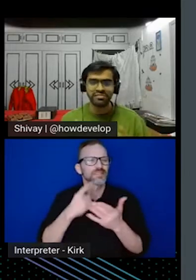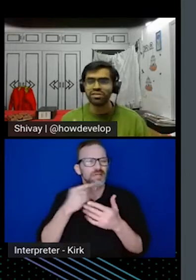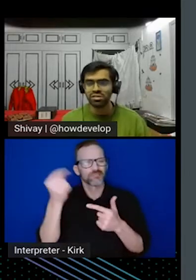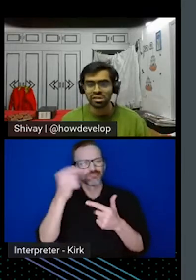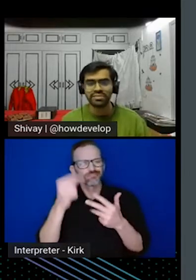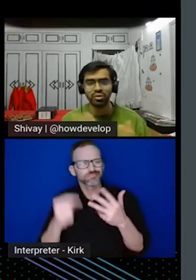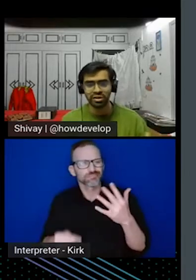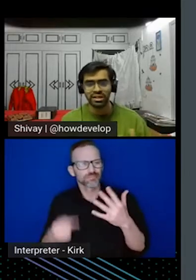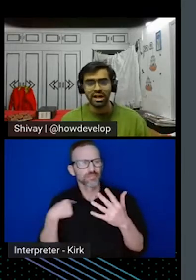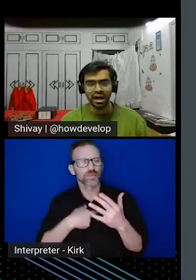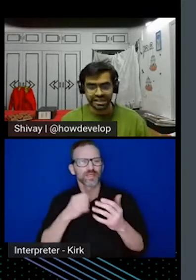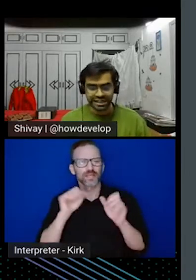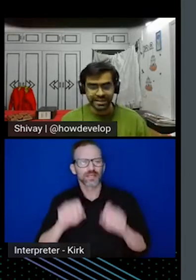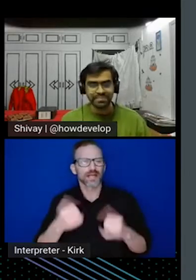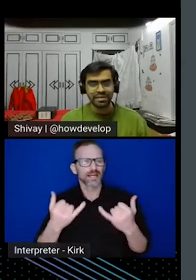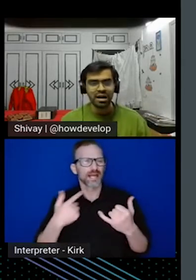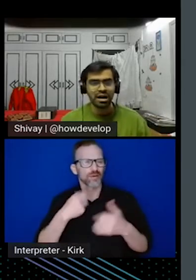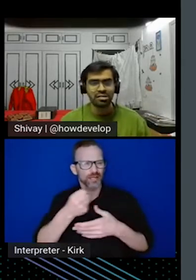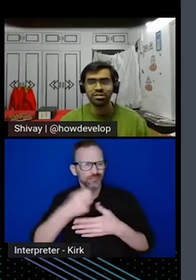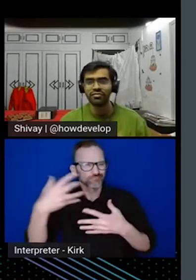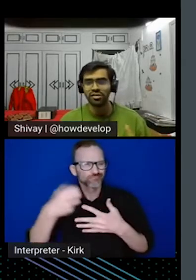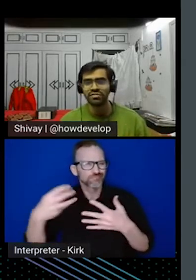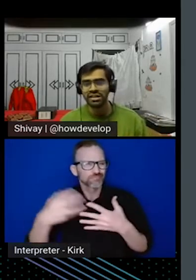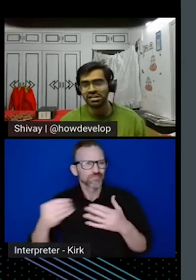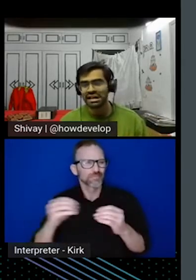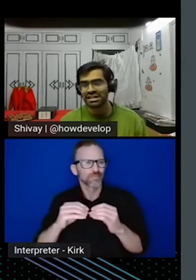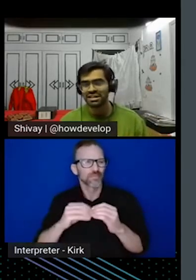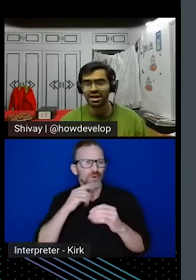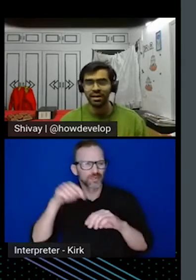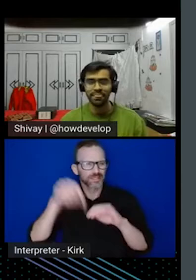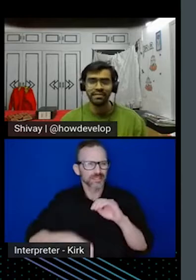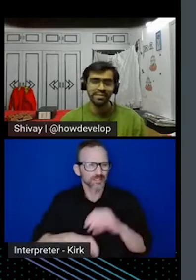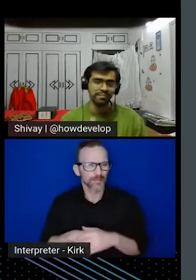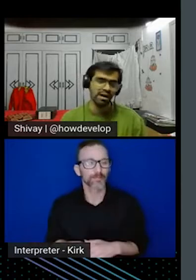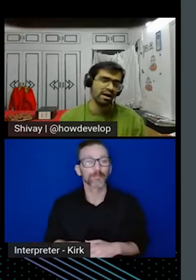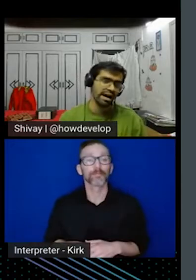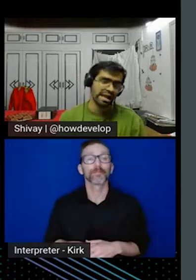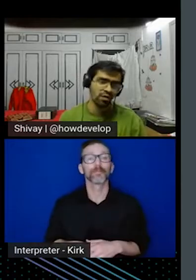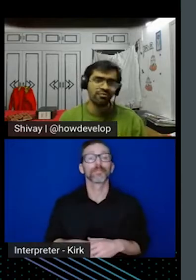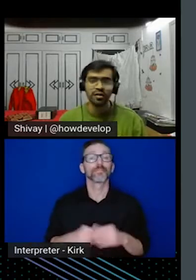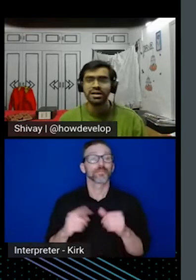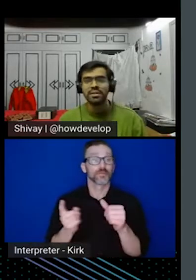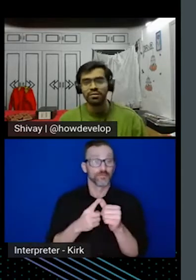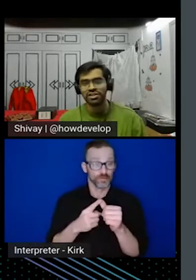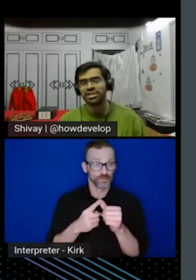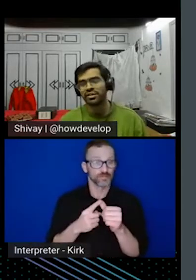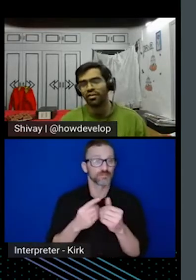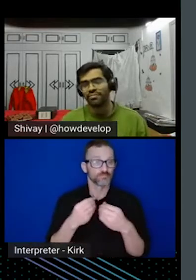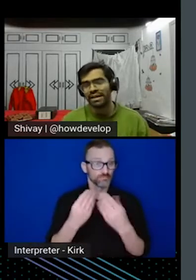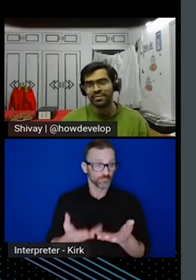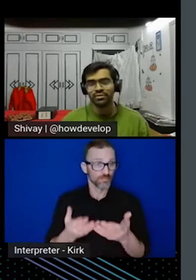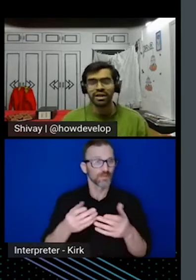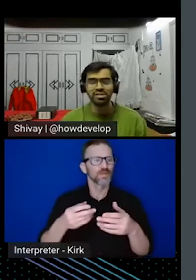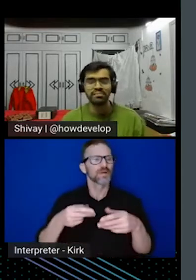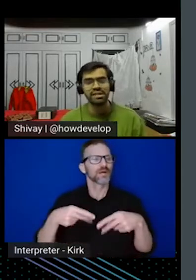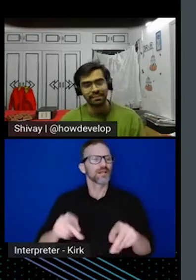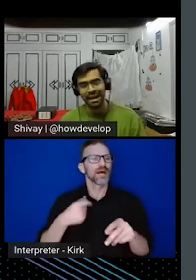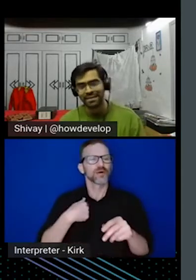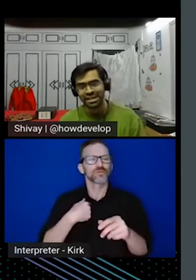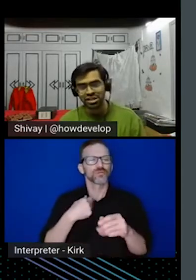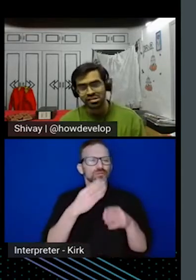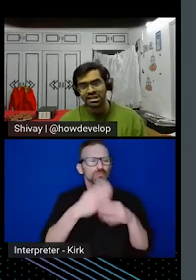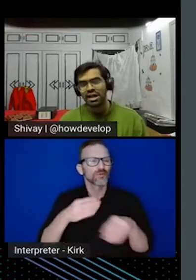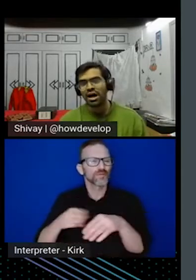some of these features in more detail. So the first one is that we allow for provisioning of being able to run some